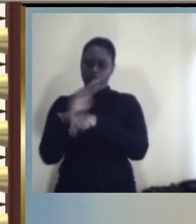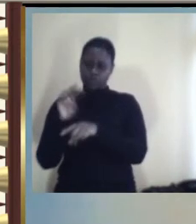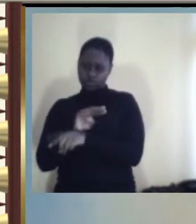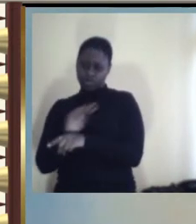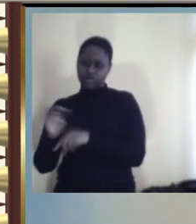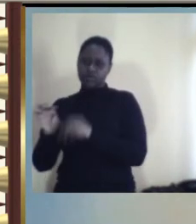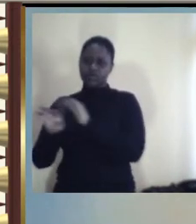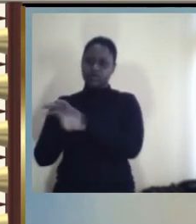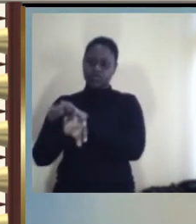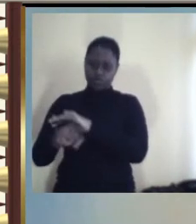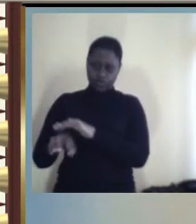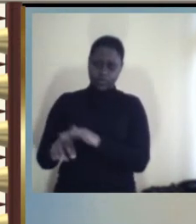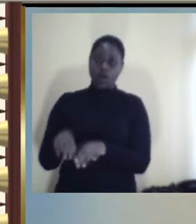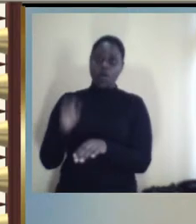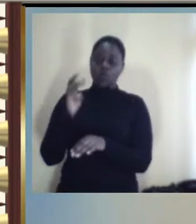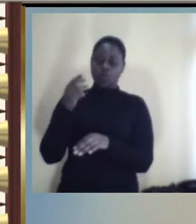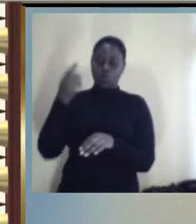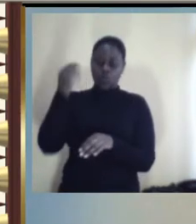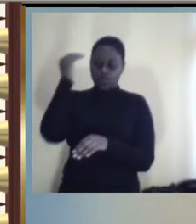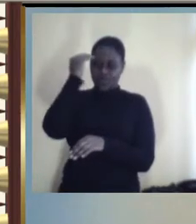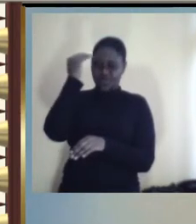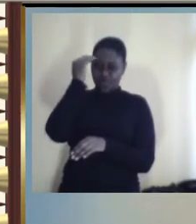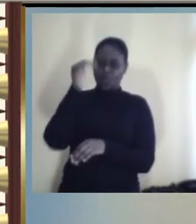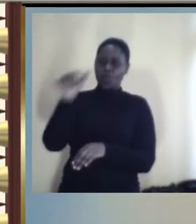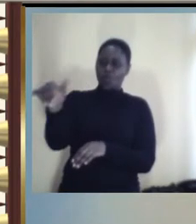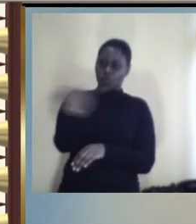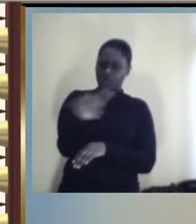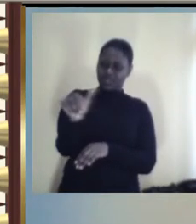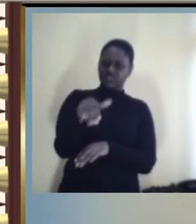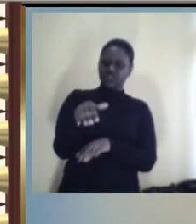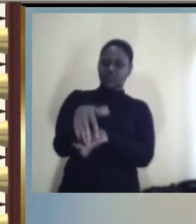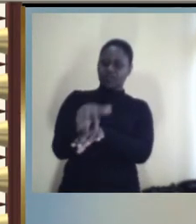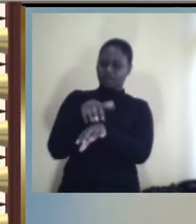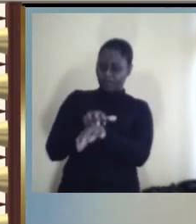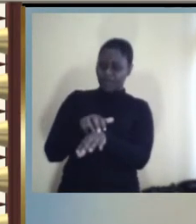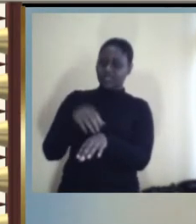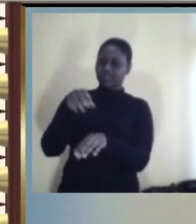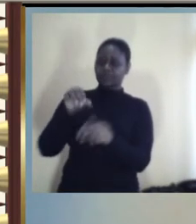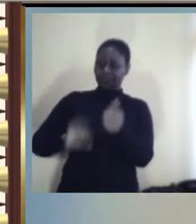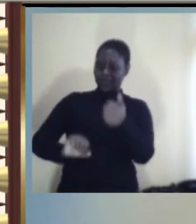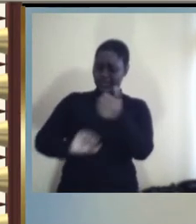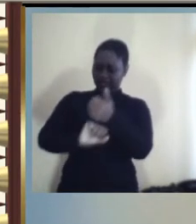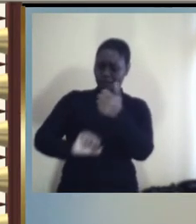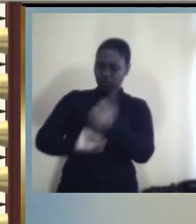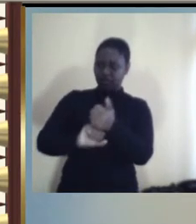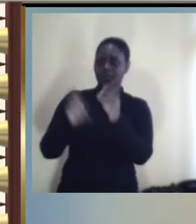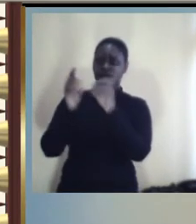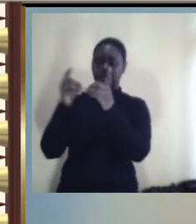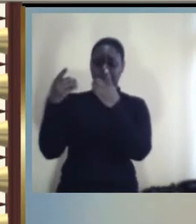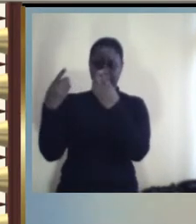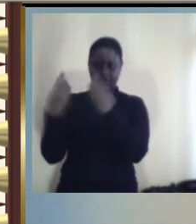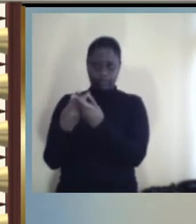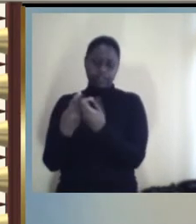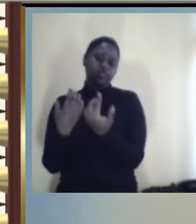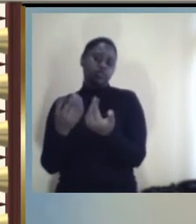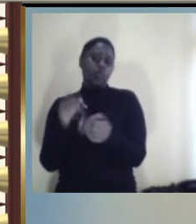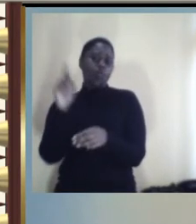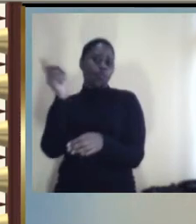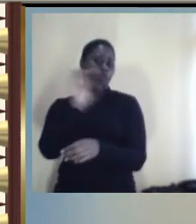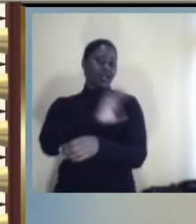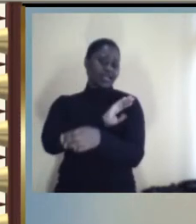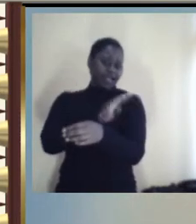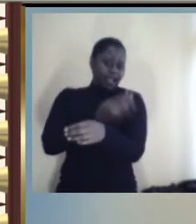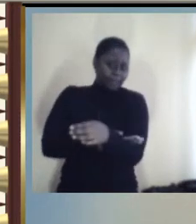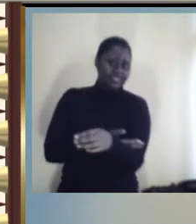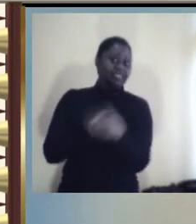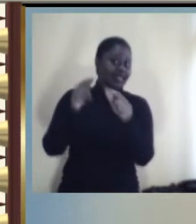province so that we know which farmers are supported by the department, at what capacity